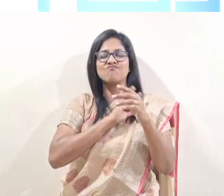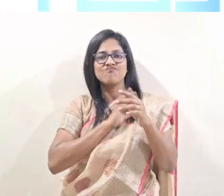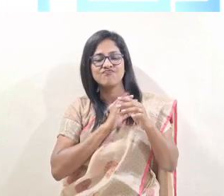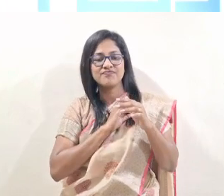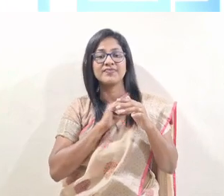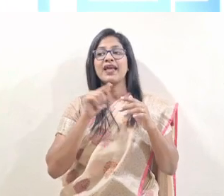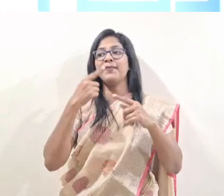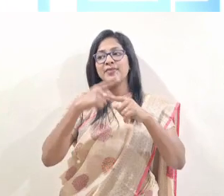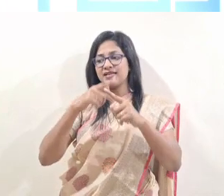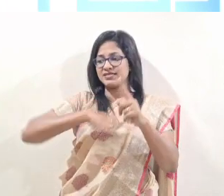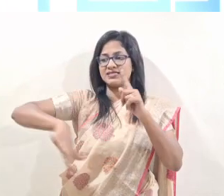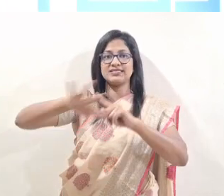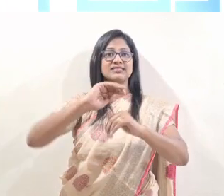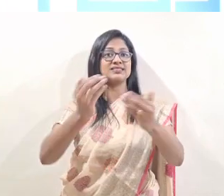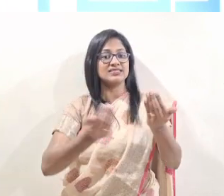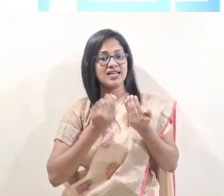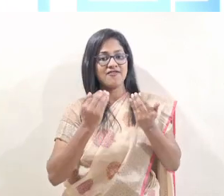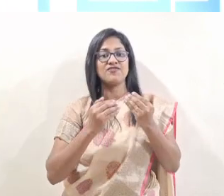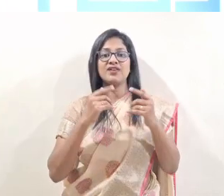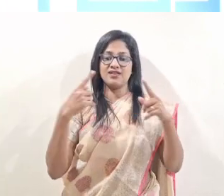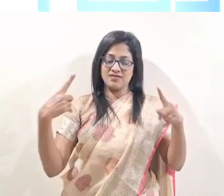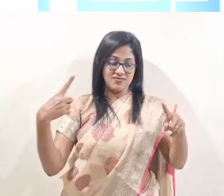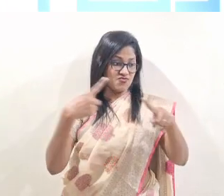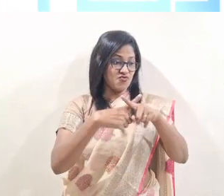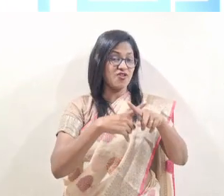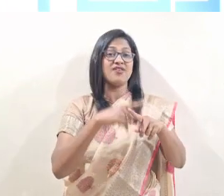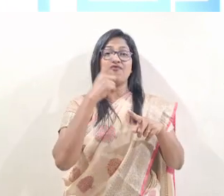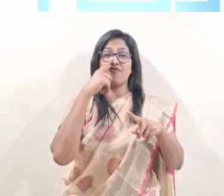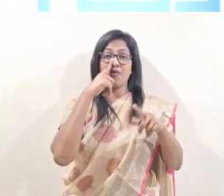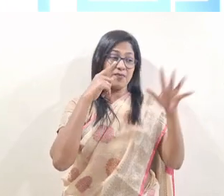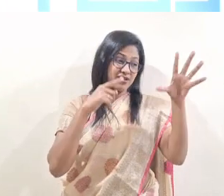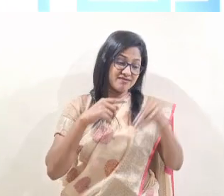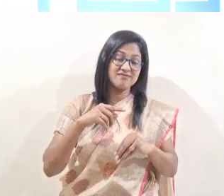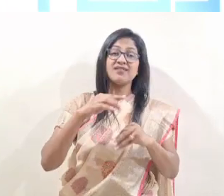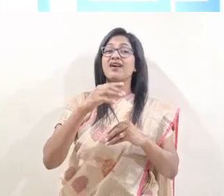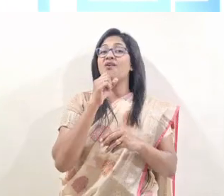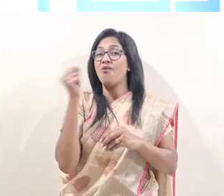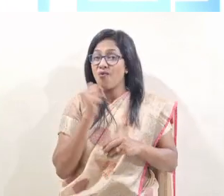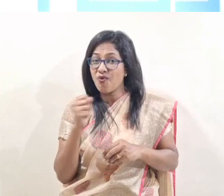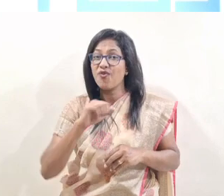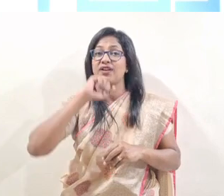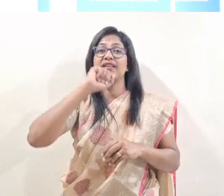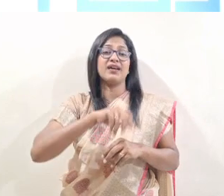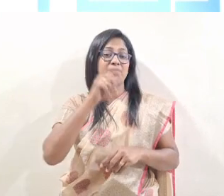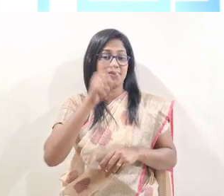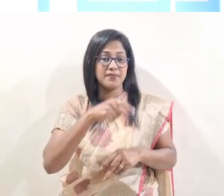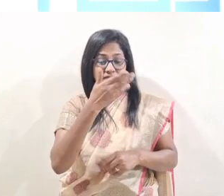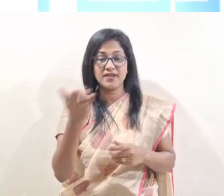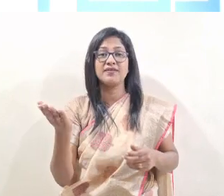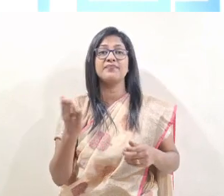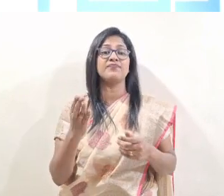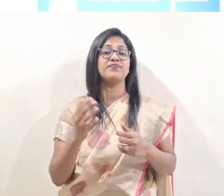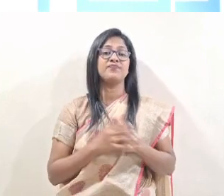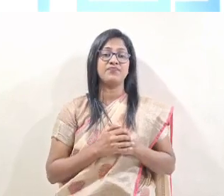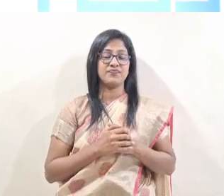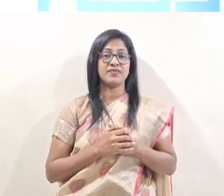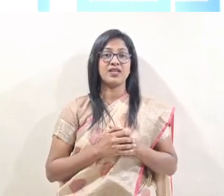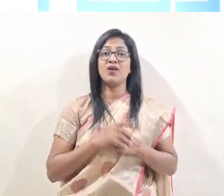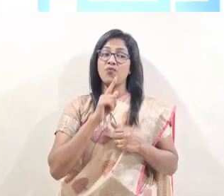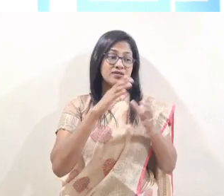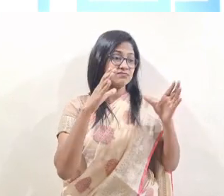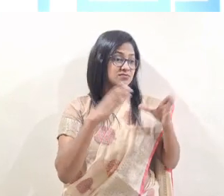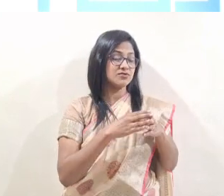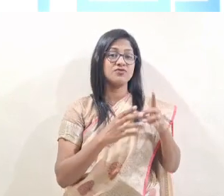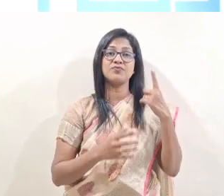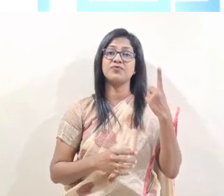to make a place safe, you have to have the entire cross section. You have to have women, you have to have old people, you have to have youngsters, not just